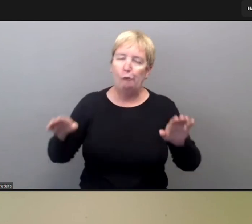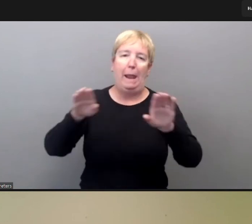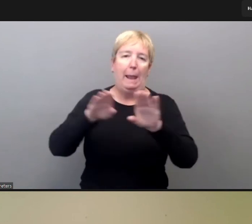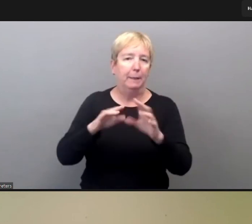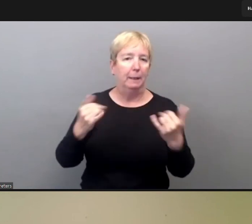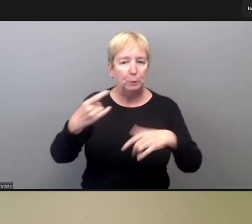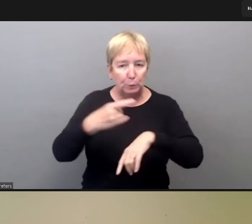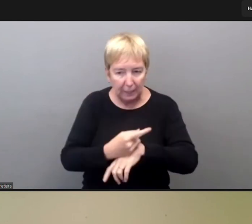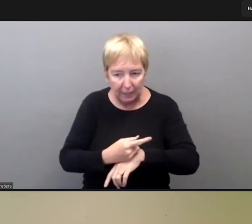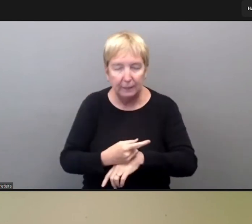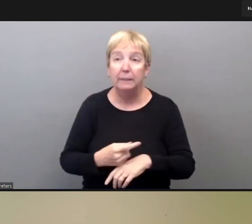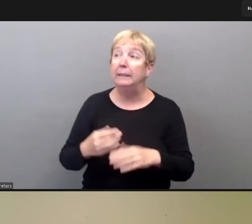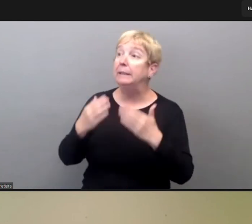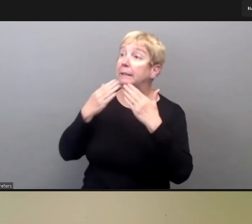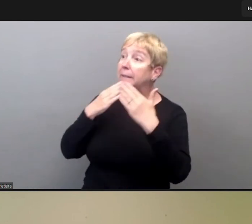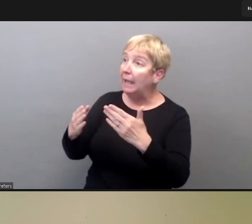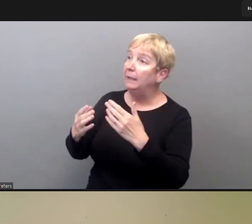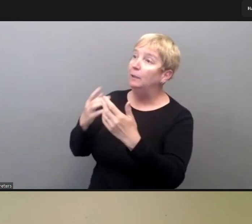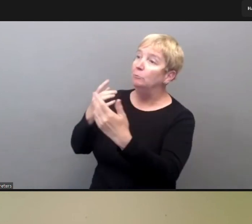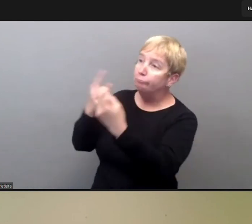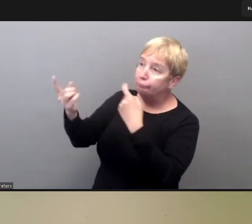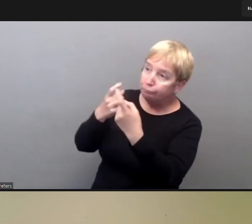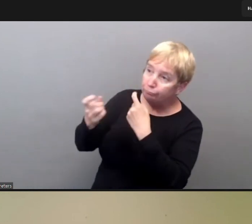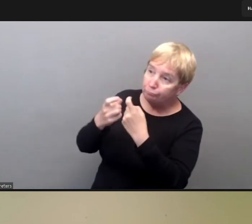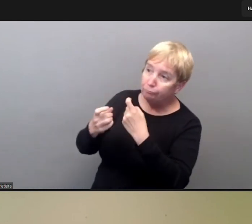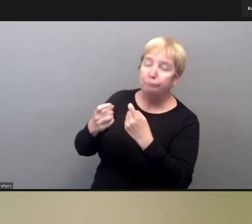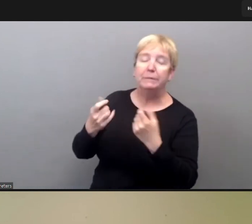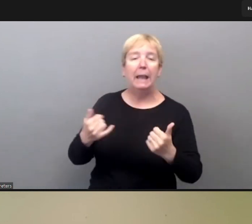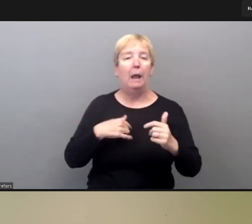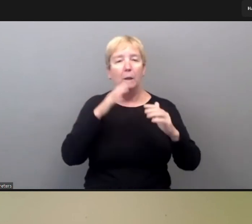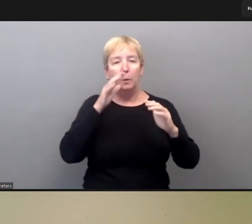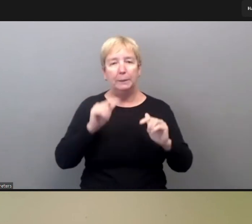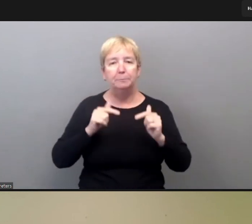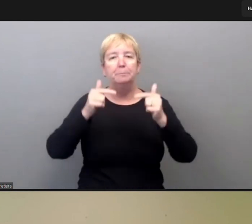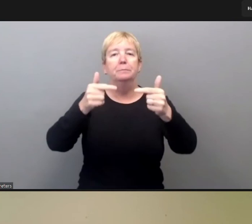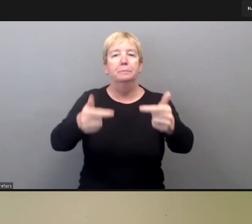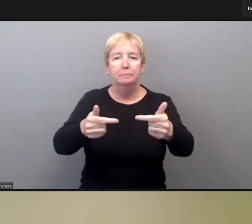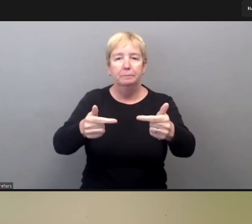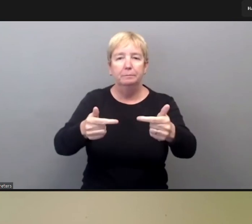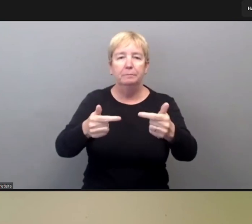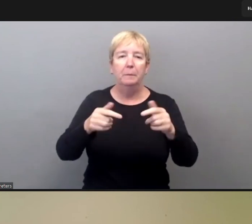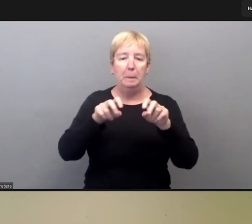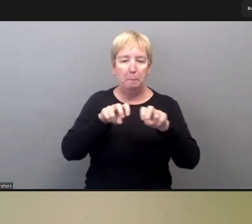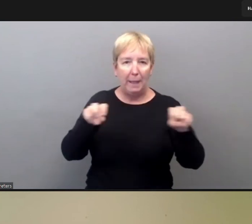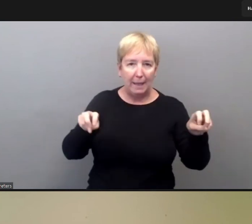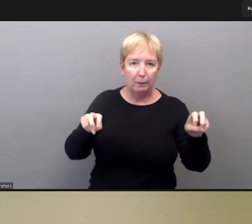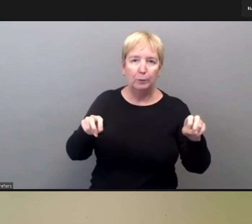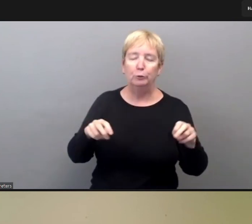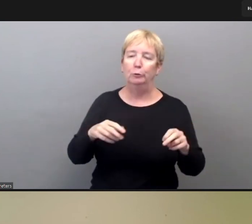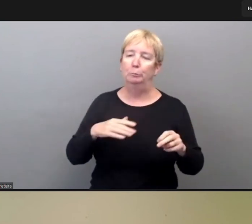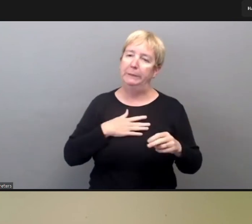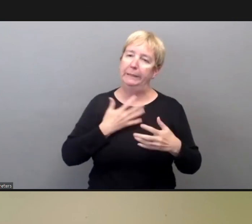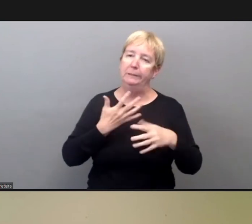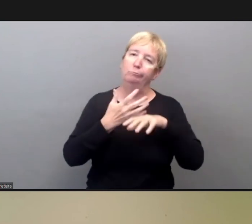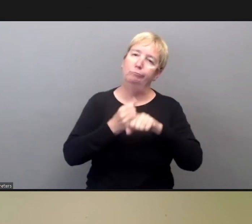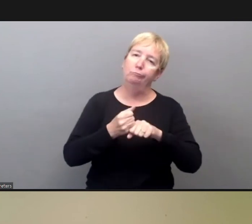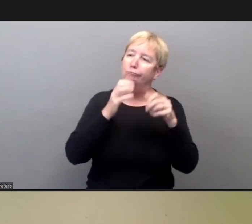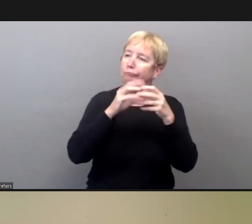all for your questions, and I will turn it back to our principals to close out if they would like.